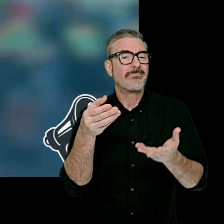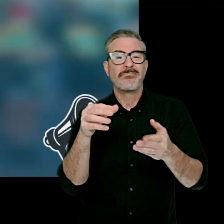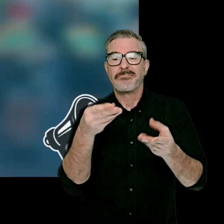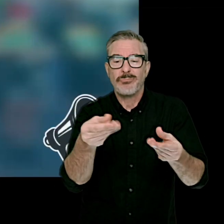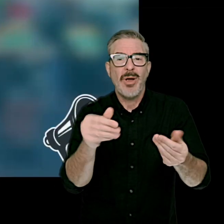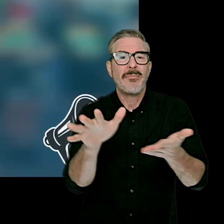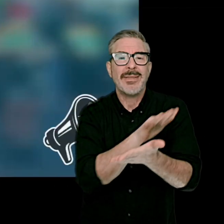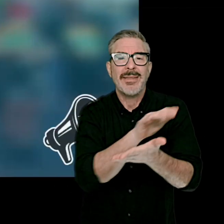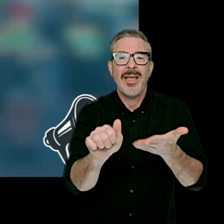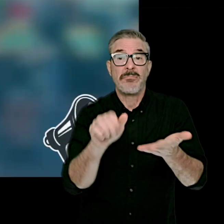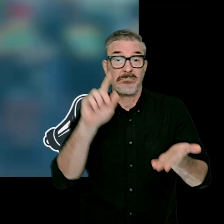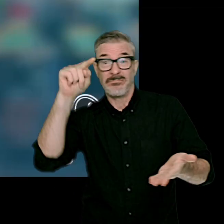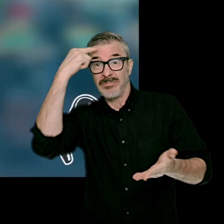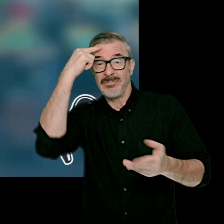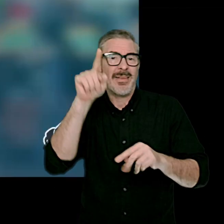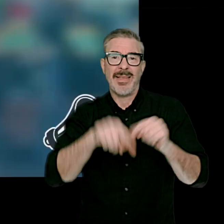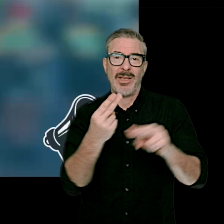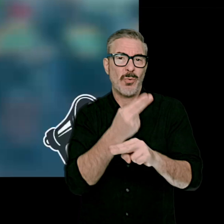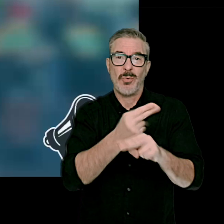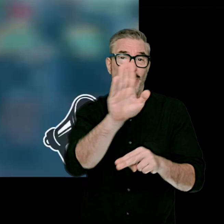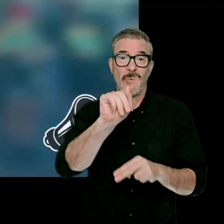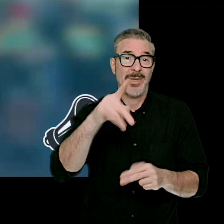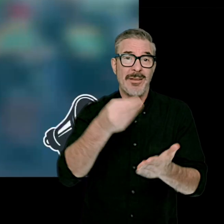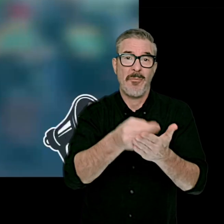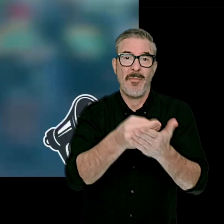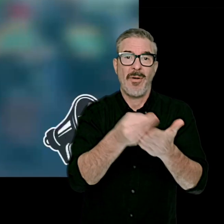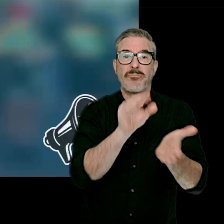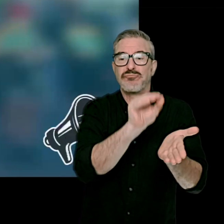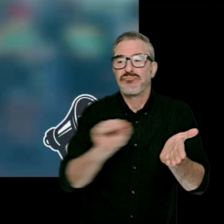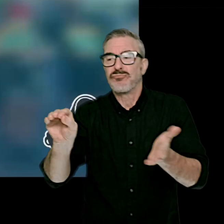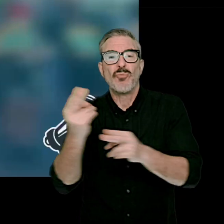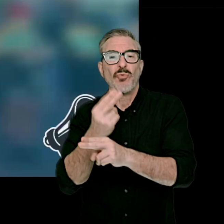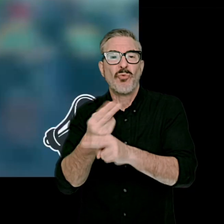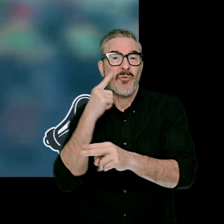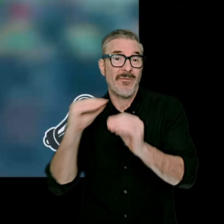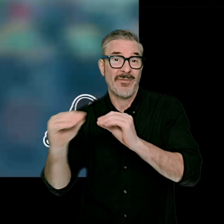considered an authorized deduction, as we had just covered.